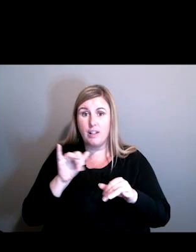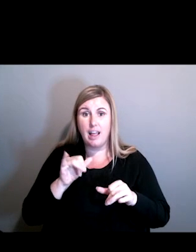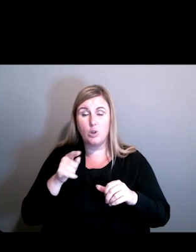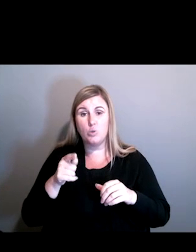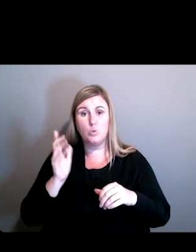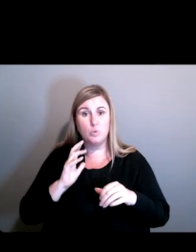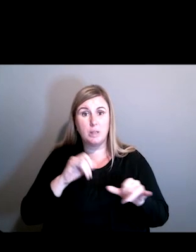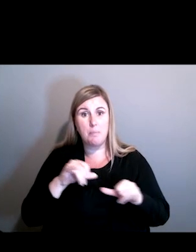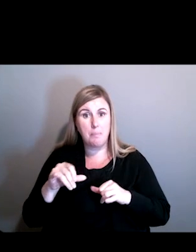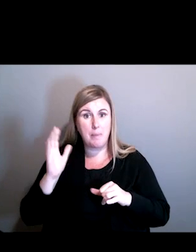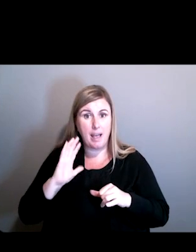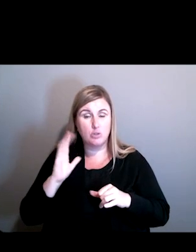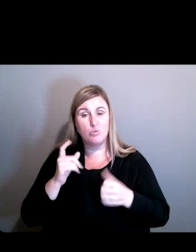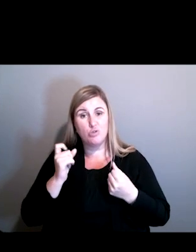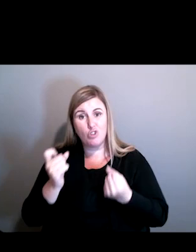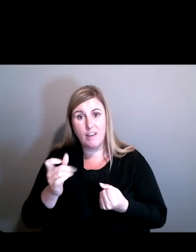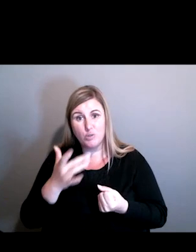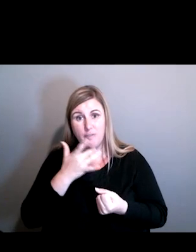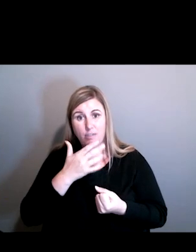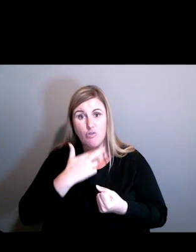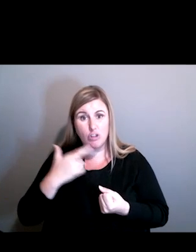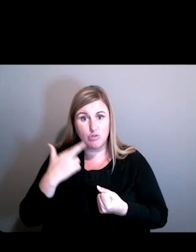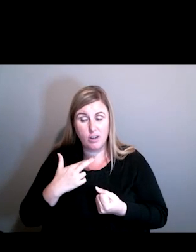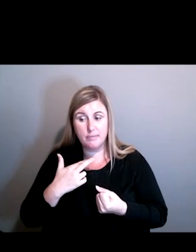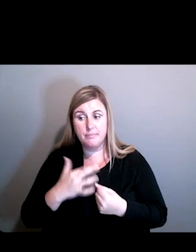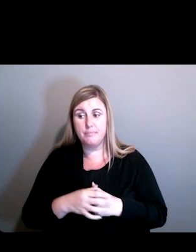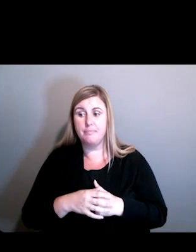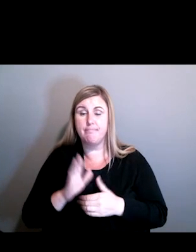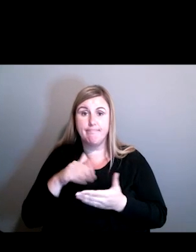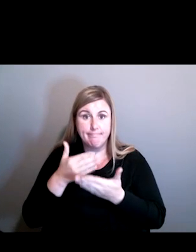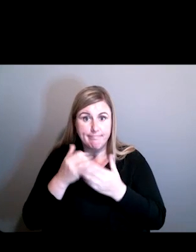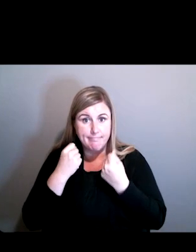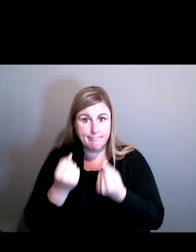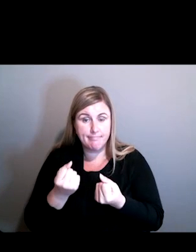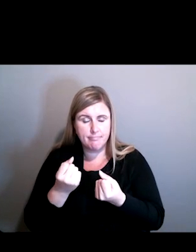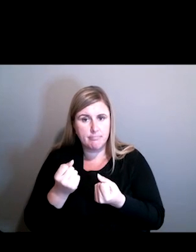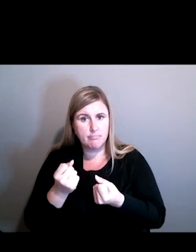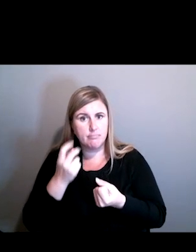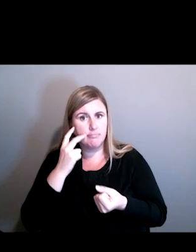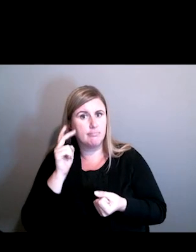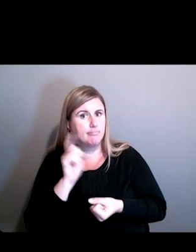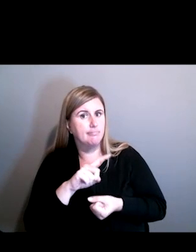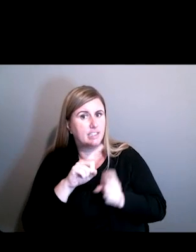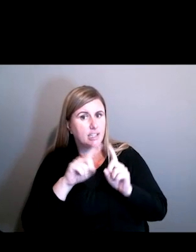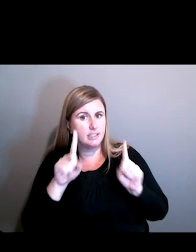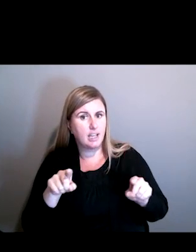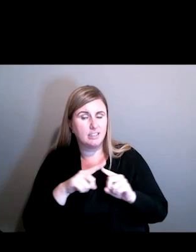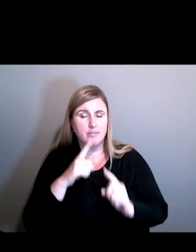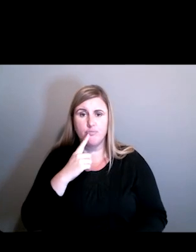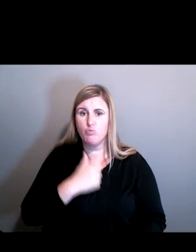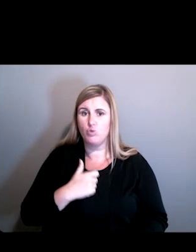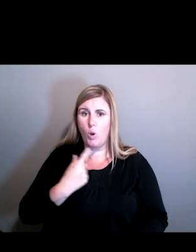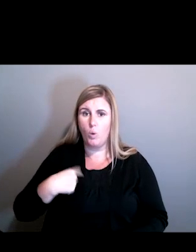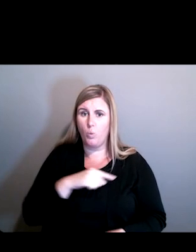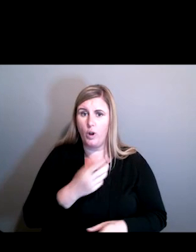get food like you used to in the past, and so you drive to your favorite restaurant and then you see a sign that says,